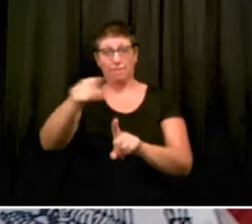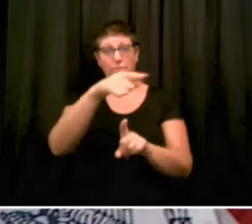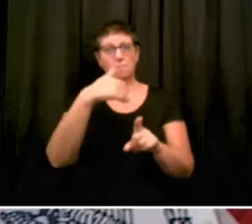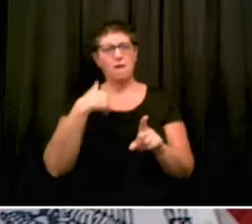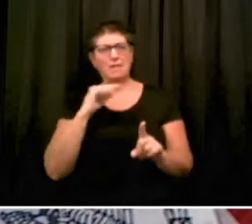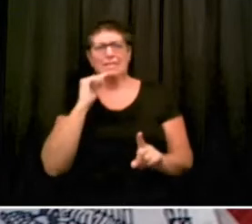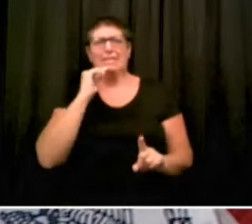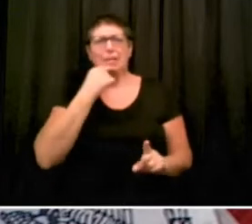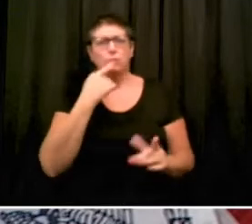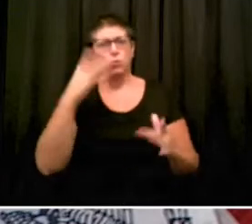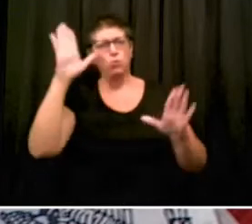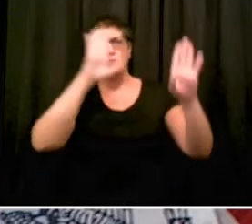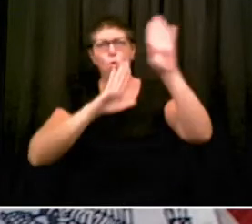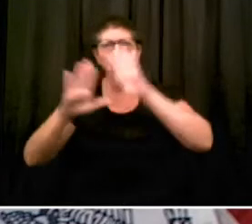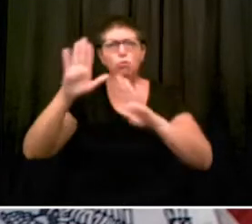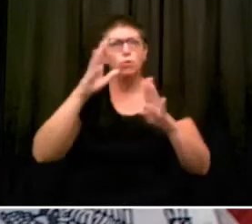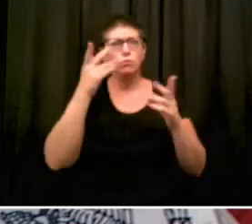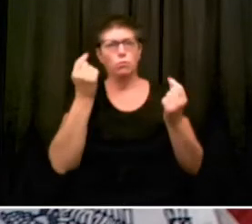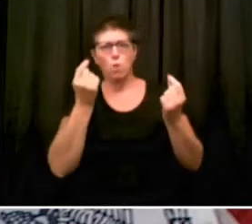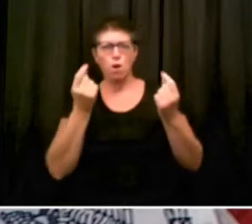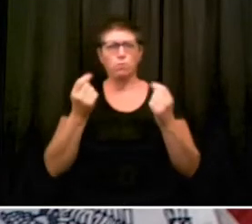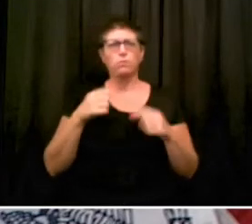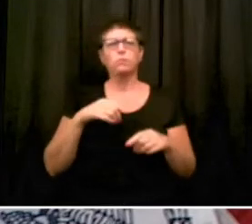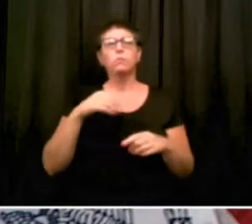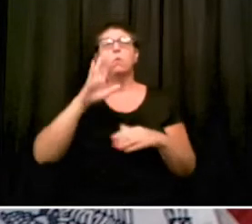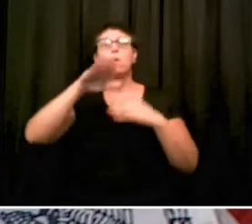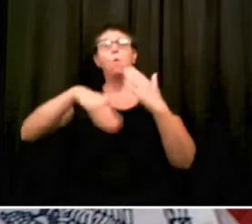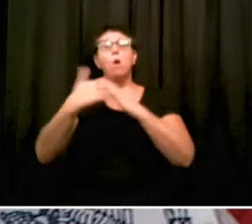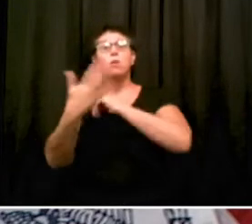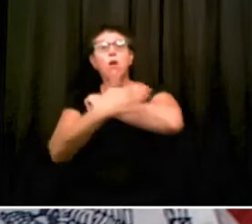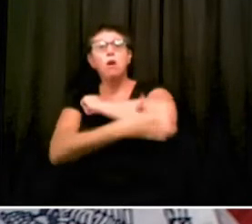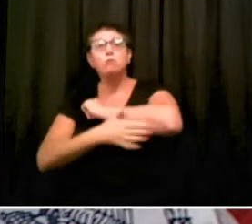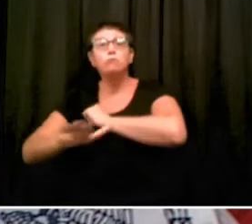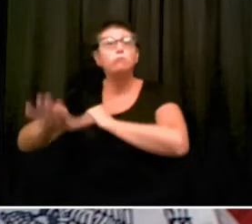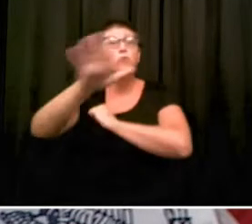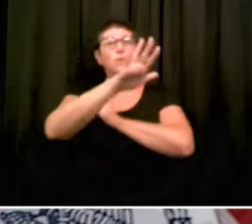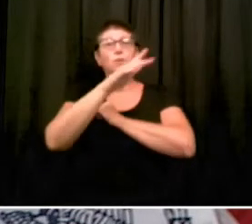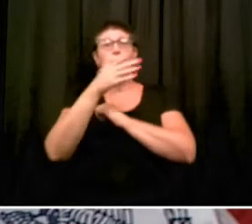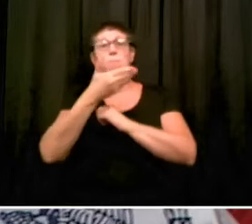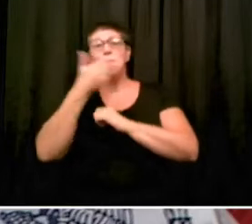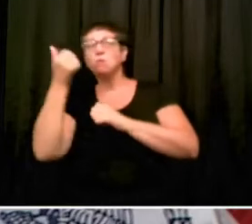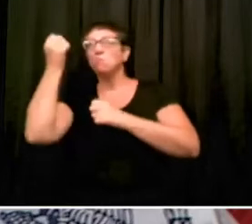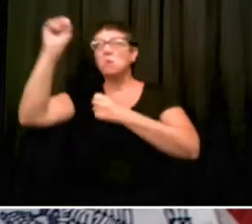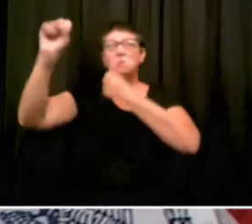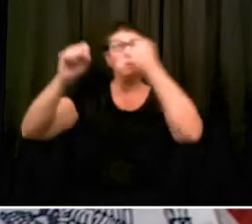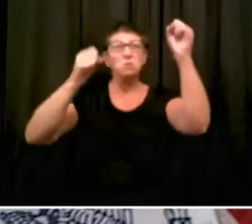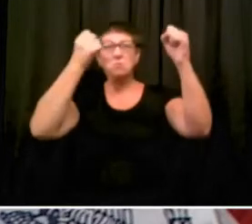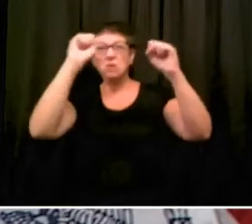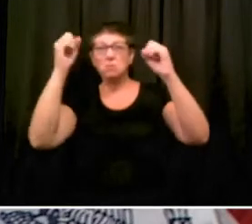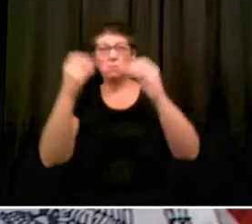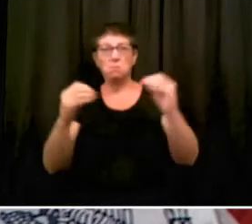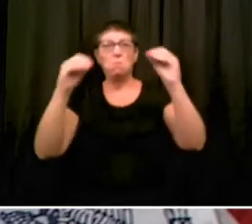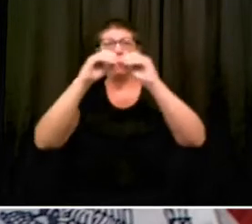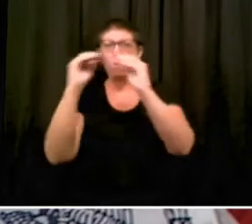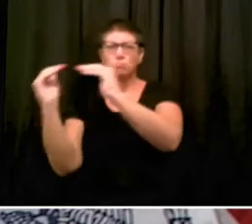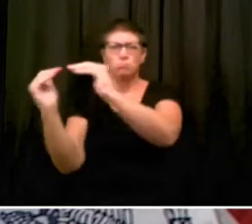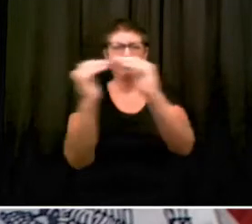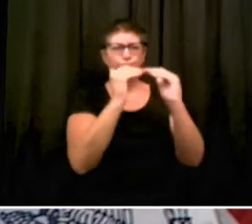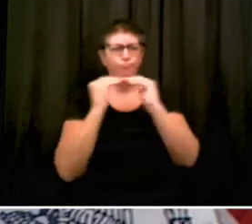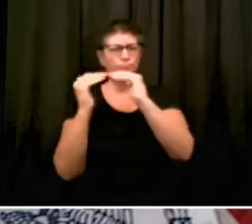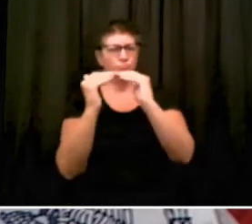the Black Lives Matter movement, all the calls for justice and fairness, we hear them and we are acting on